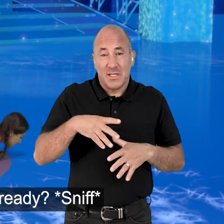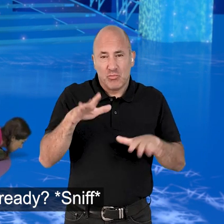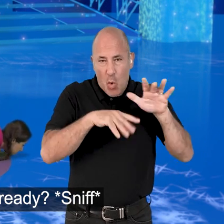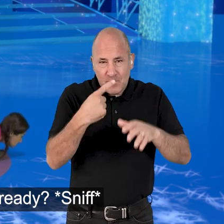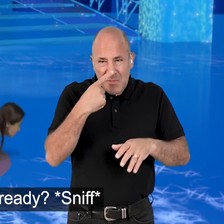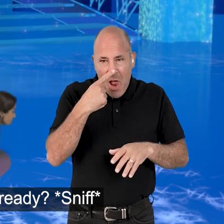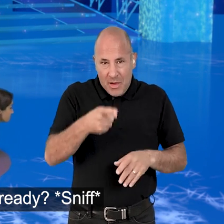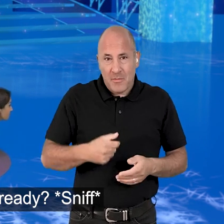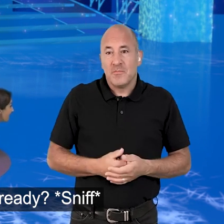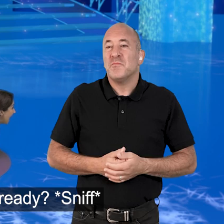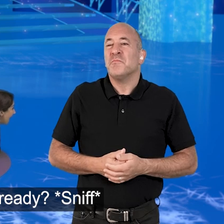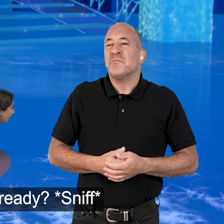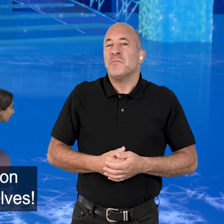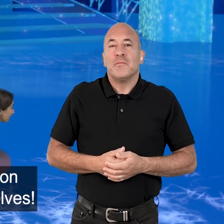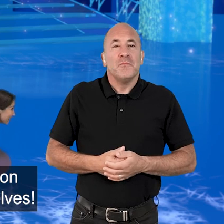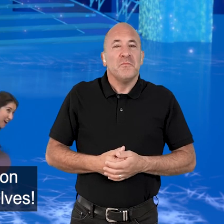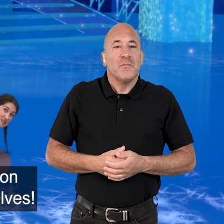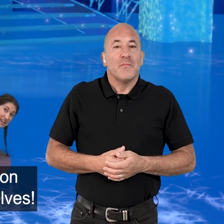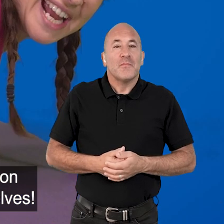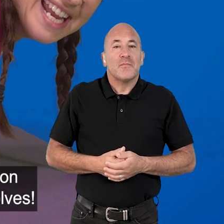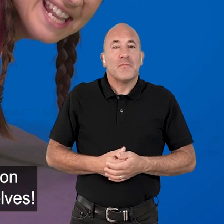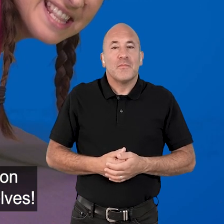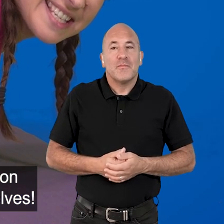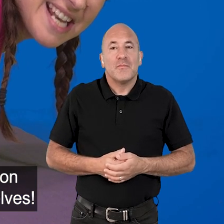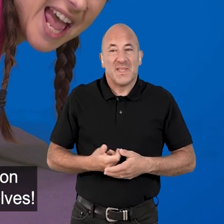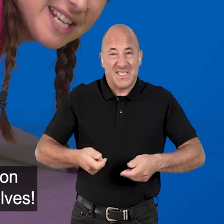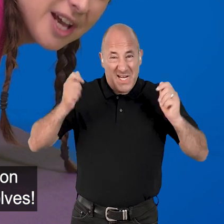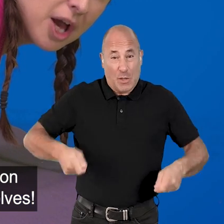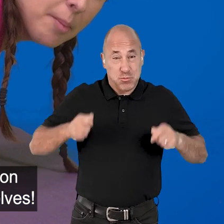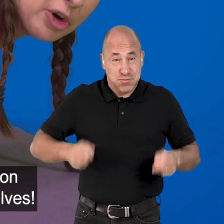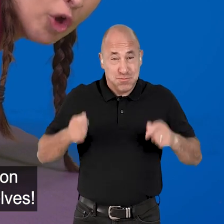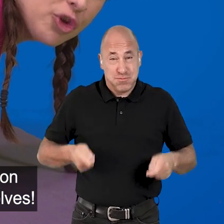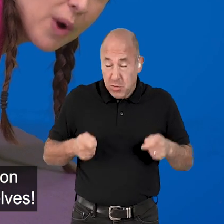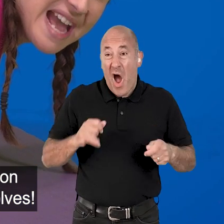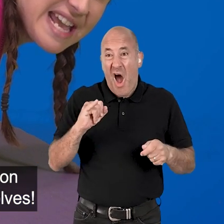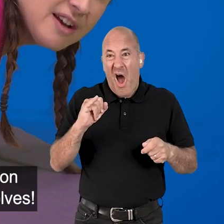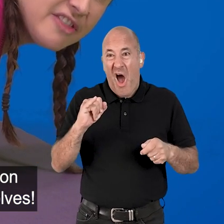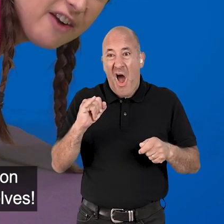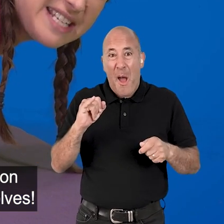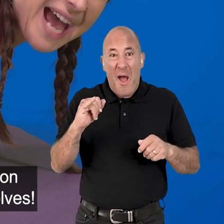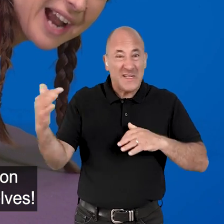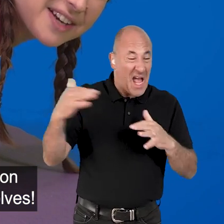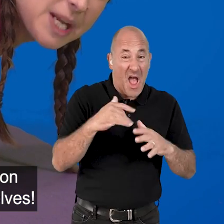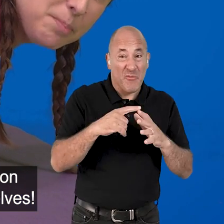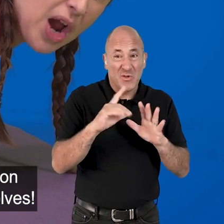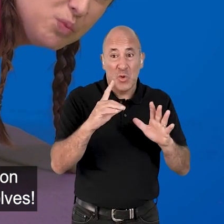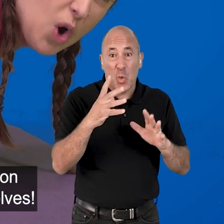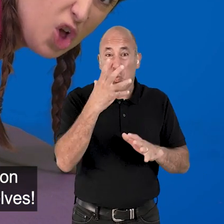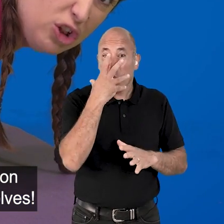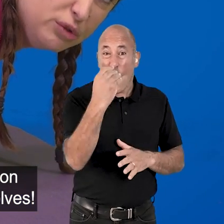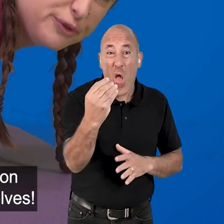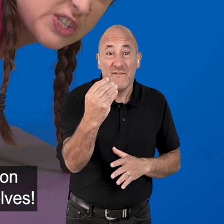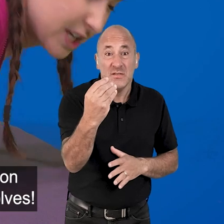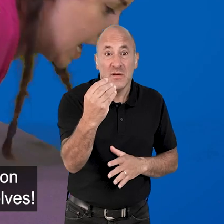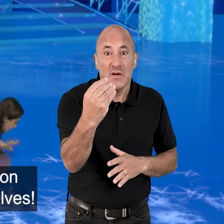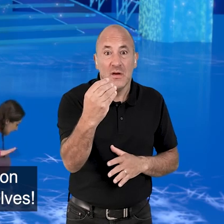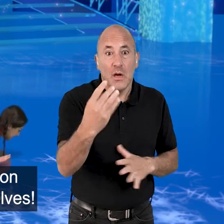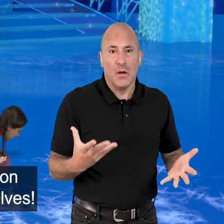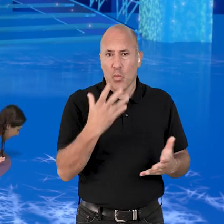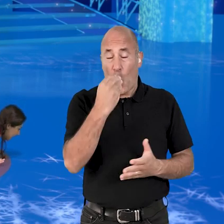Ready? Off they go in the sled. But on the way, they're attacked by